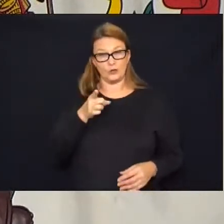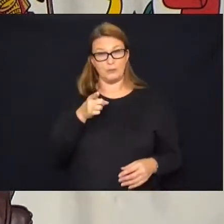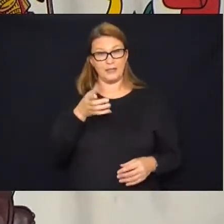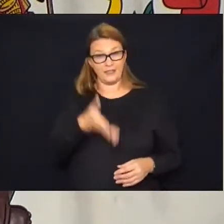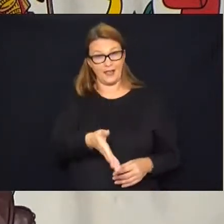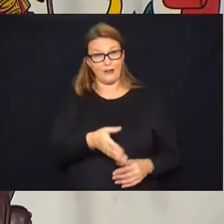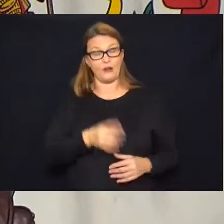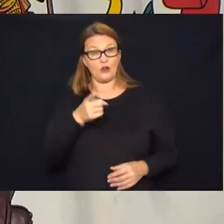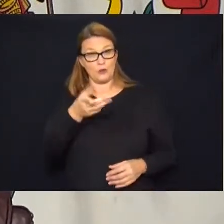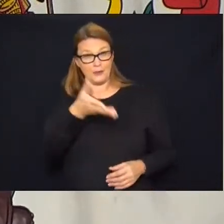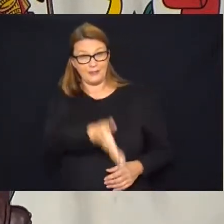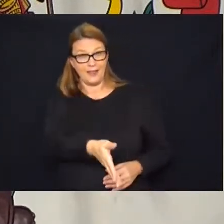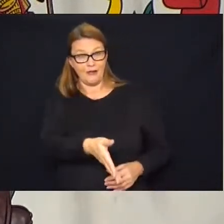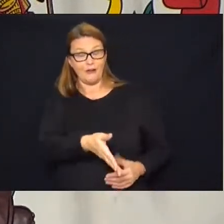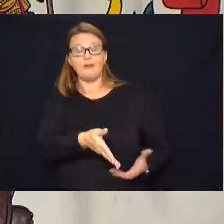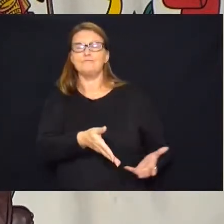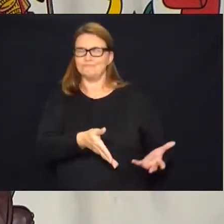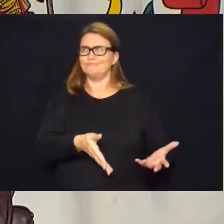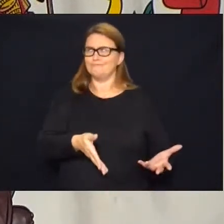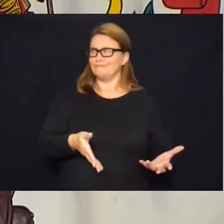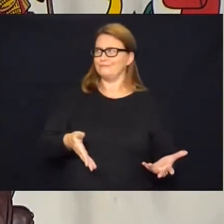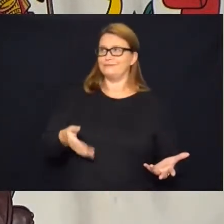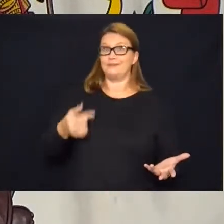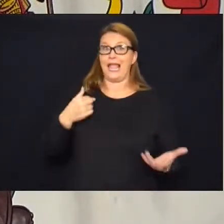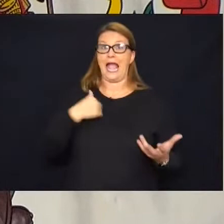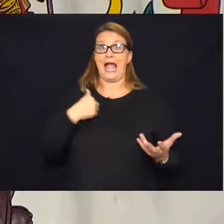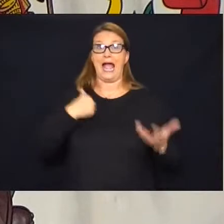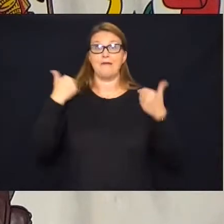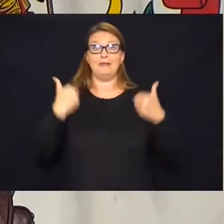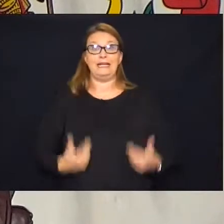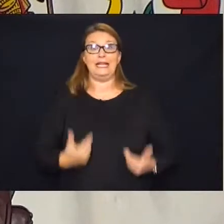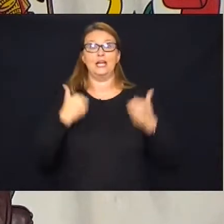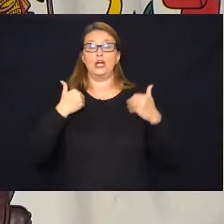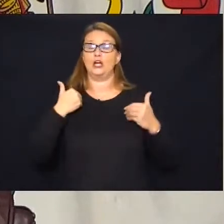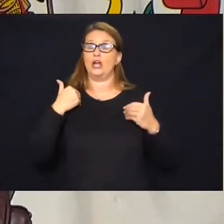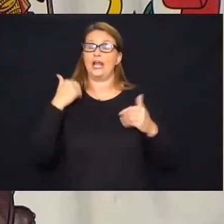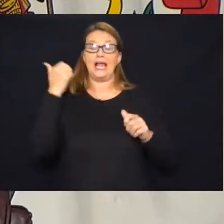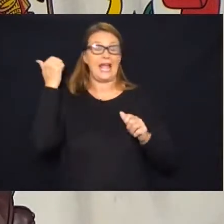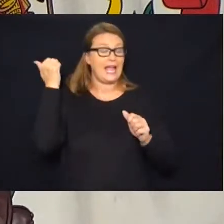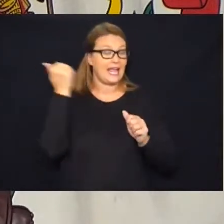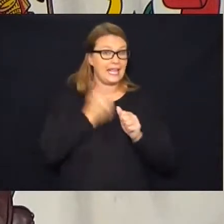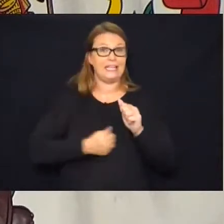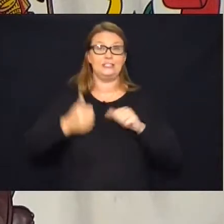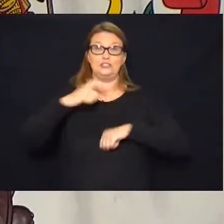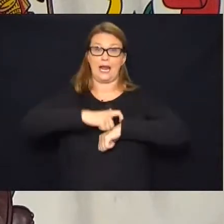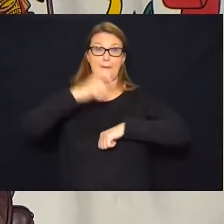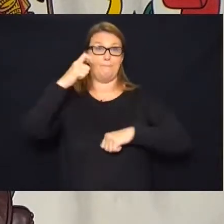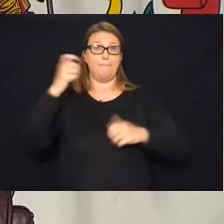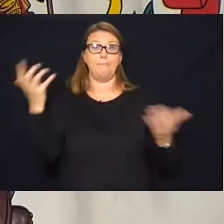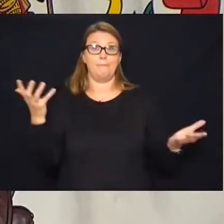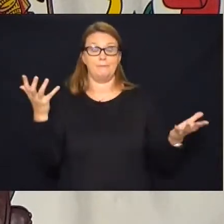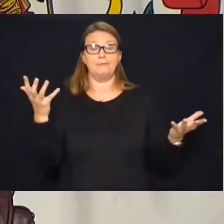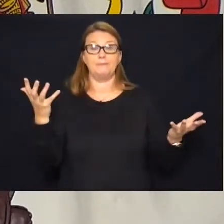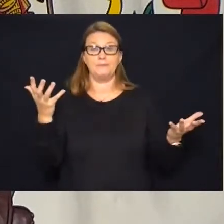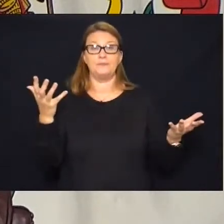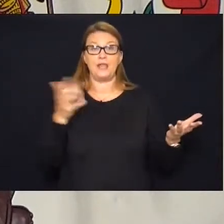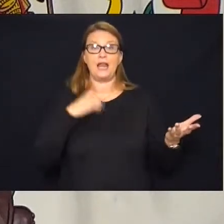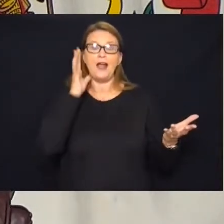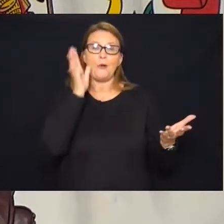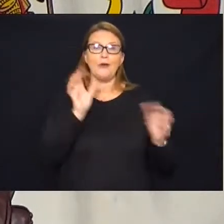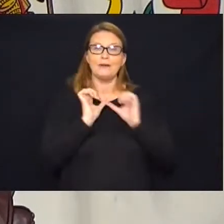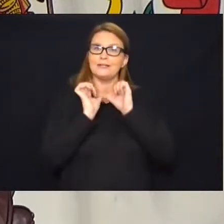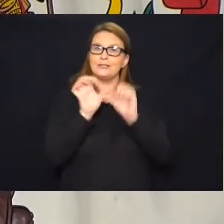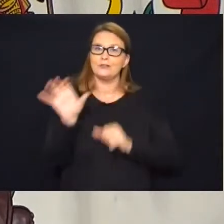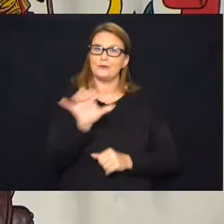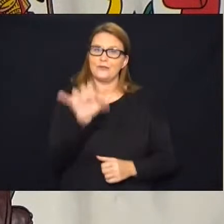there? Are you going to be there at all the briefings? I've been here, every single solitary one of them. And that's exactly what I'm going to continue to